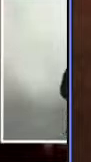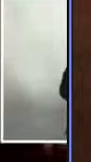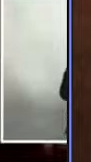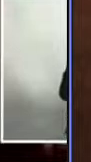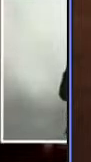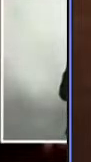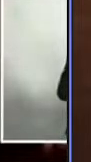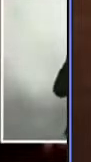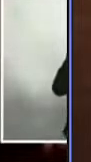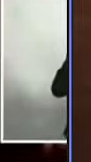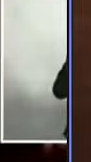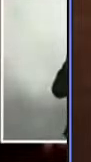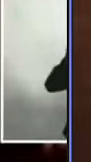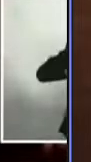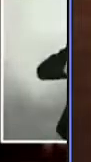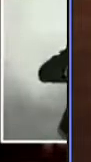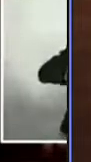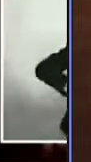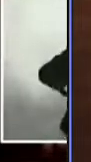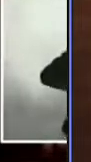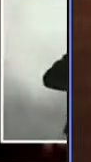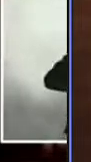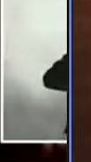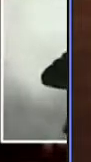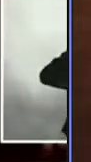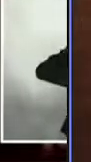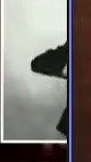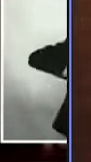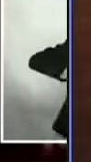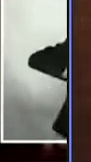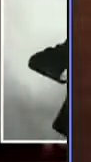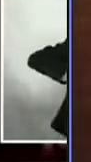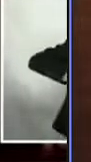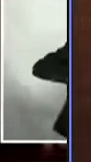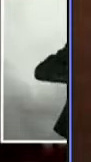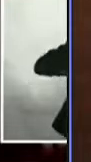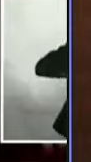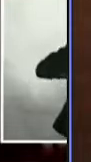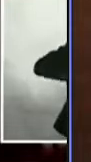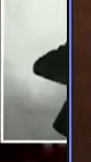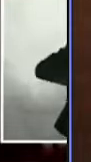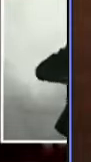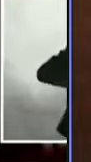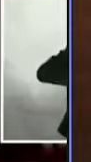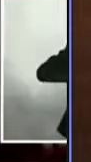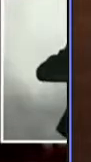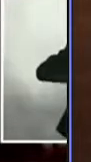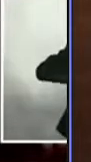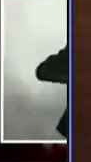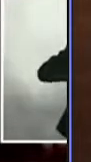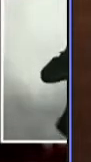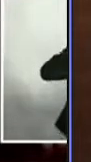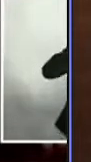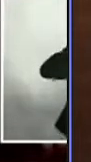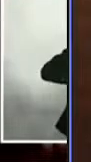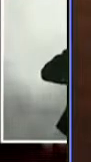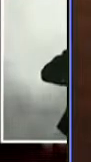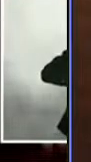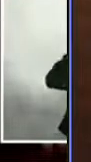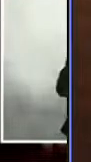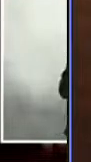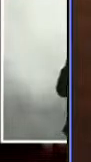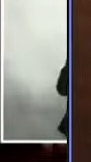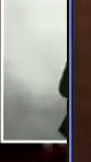Regulation Services, Consumer Protection Services, and Policy and Legislation. The purpose of Business Regulations is to manage and implement